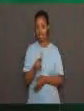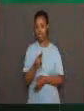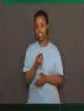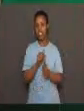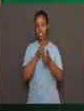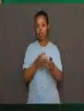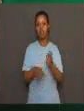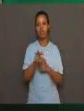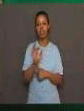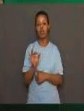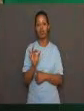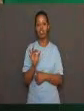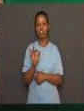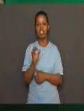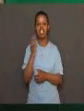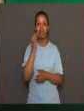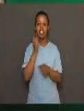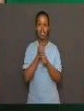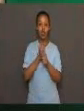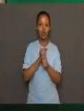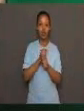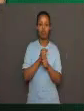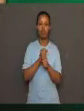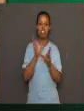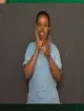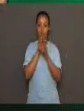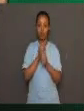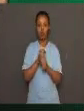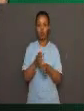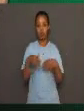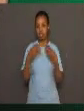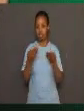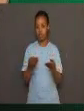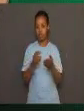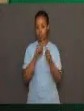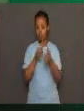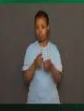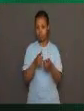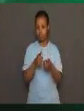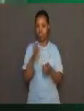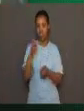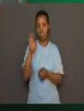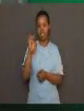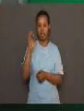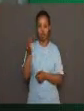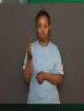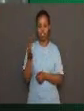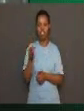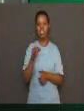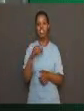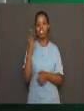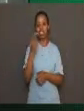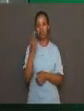rewards for completing their homework, that would be considered a reinforcer. In this